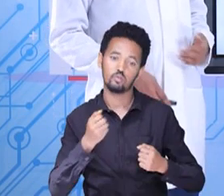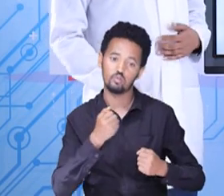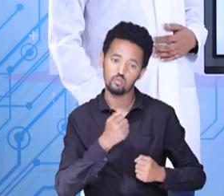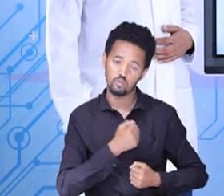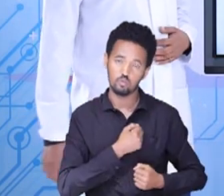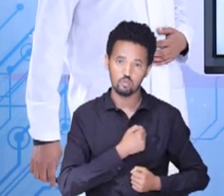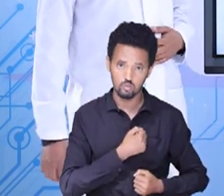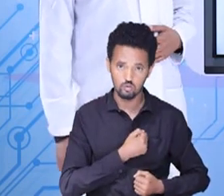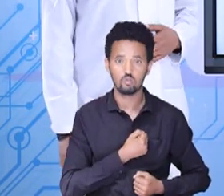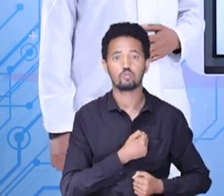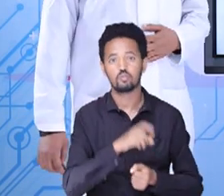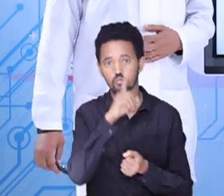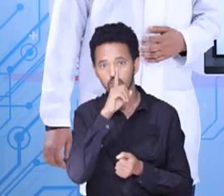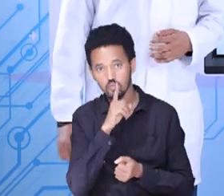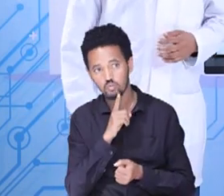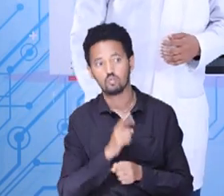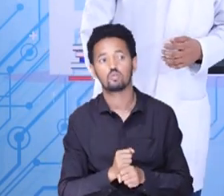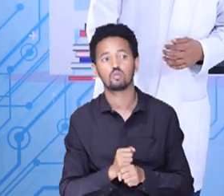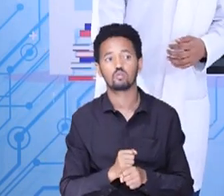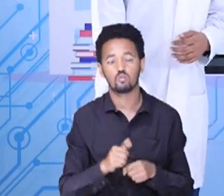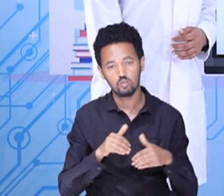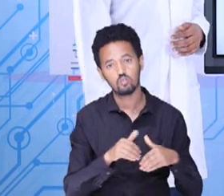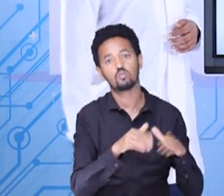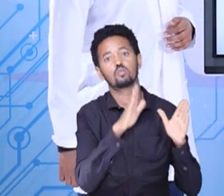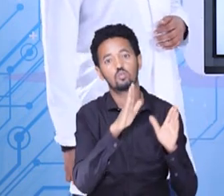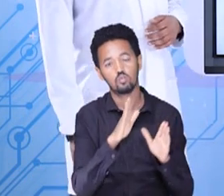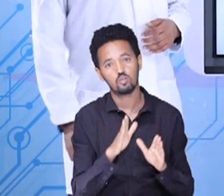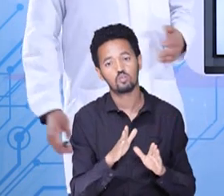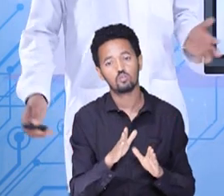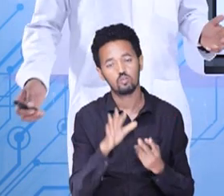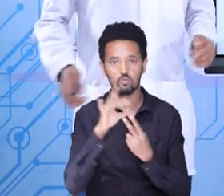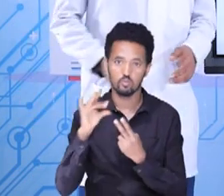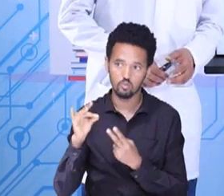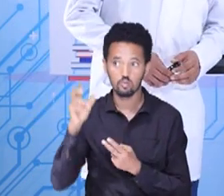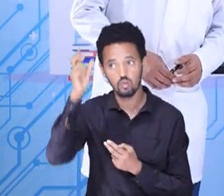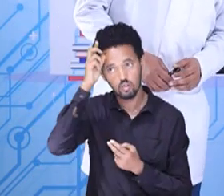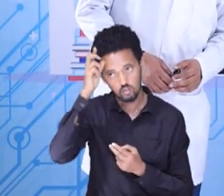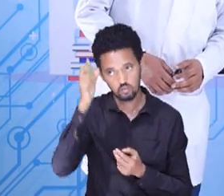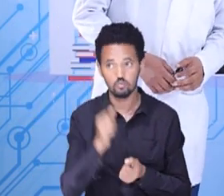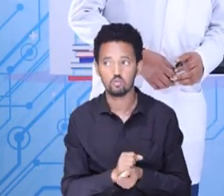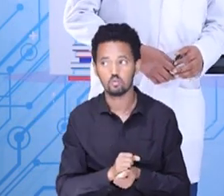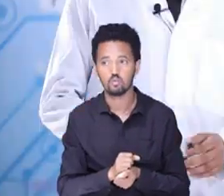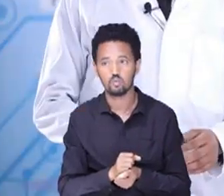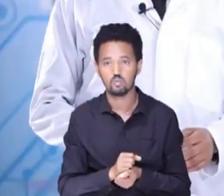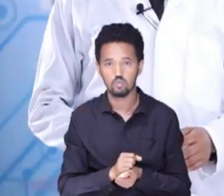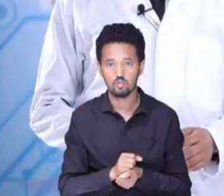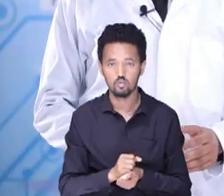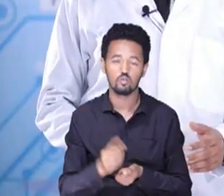Tzatita by the order of Emperor Haile Selassie. The other one, Constitution.